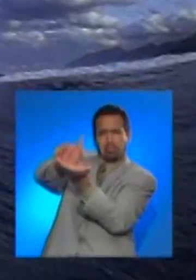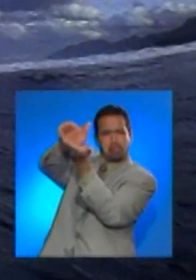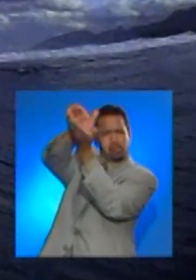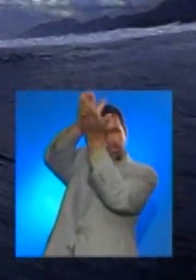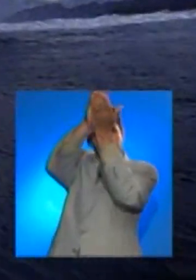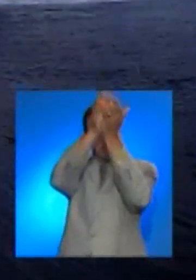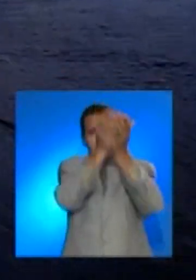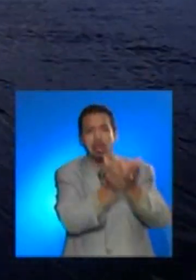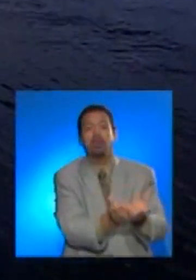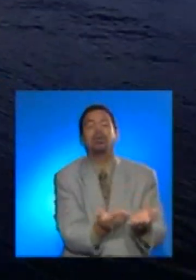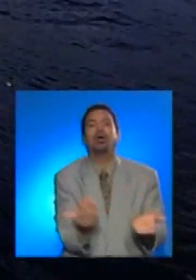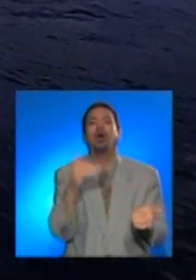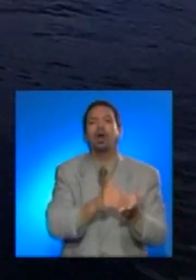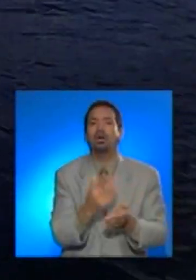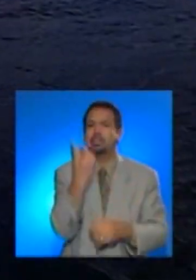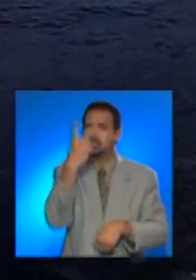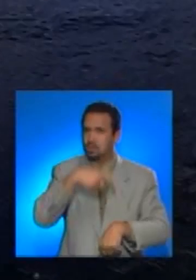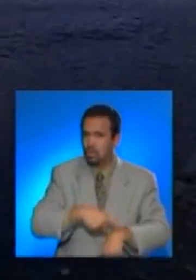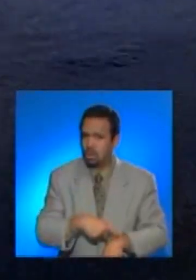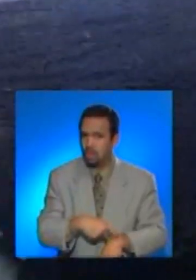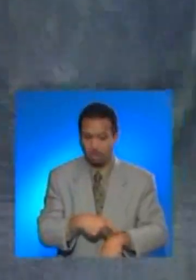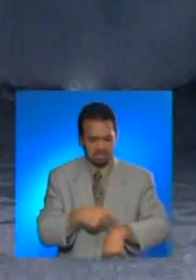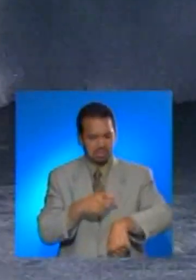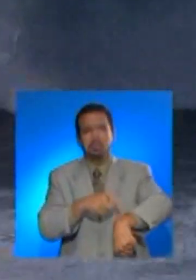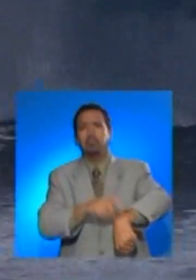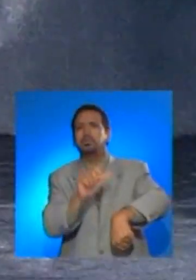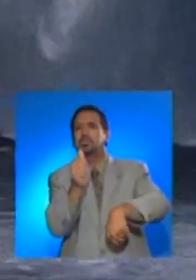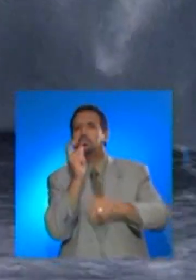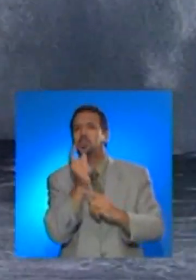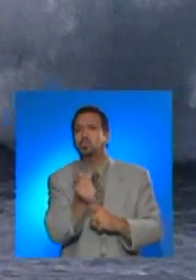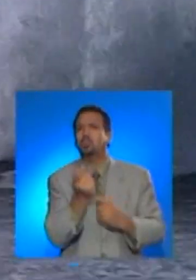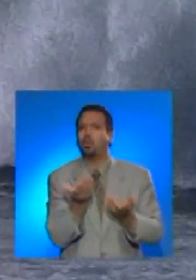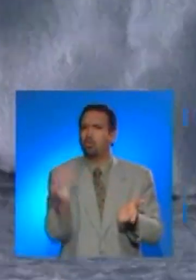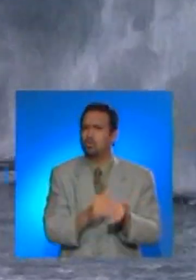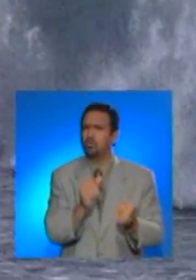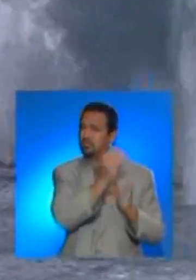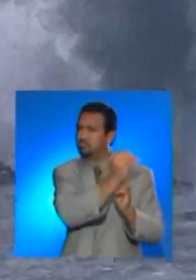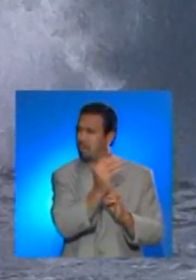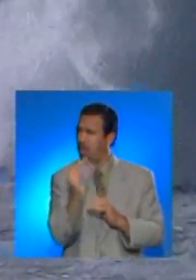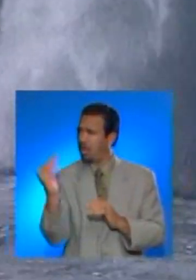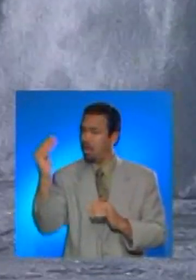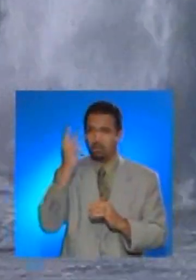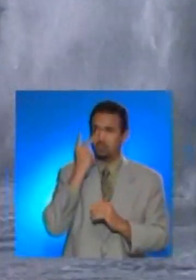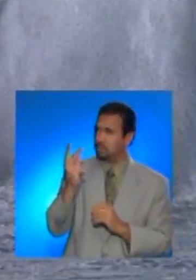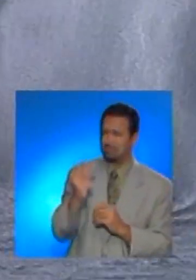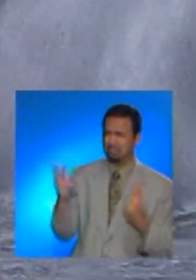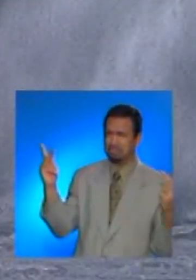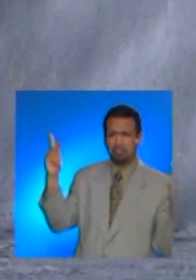10 minutes later, another wave hit, but this time it was worse and a large area was flooded.